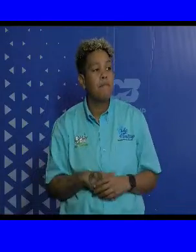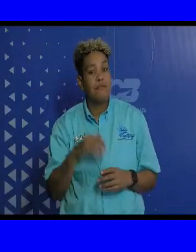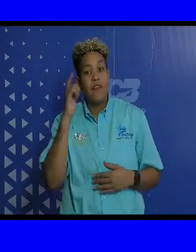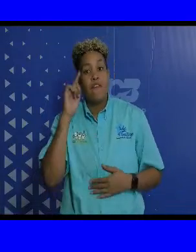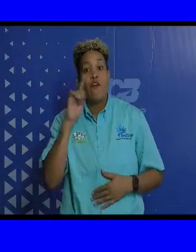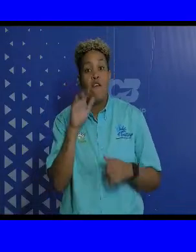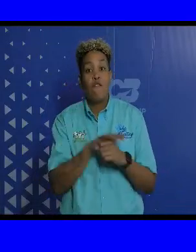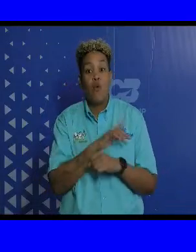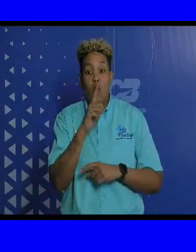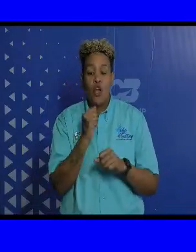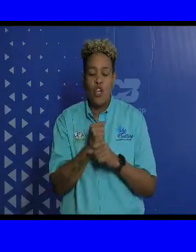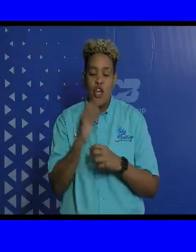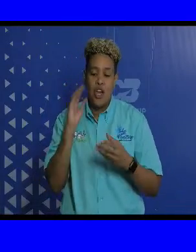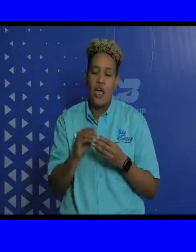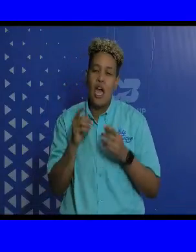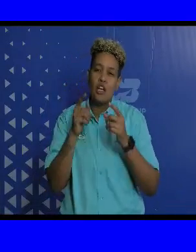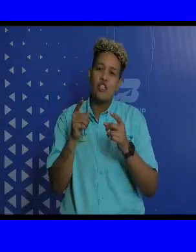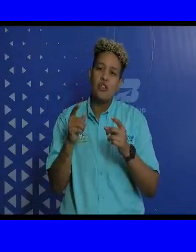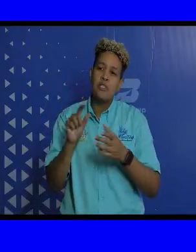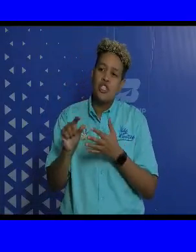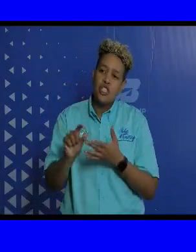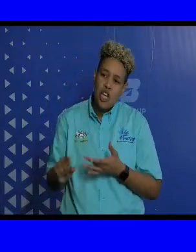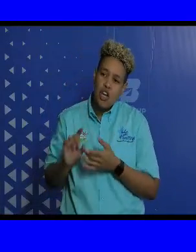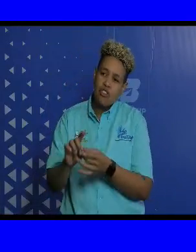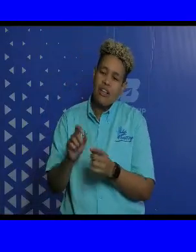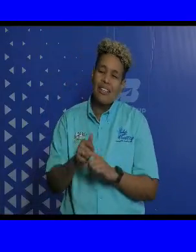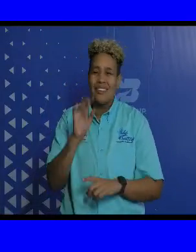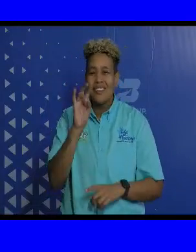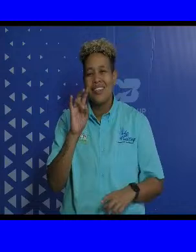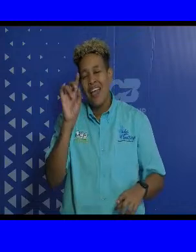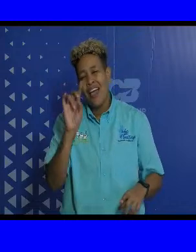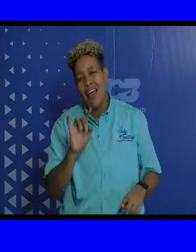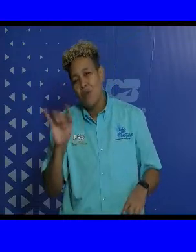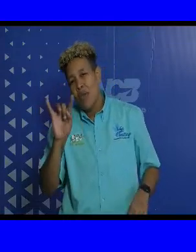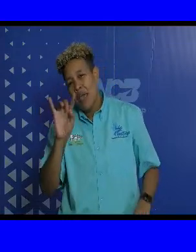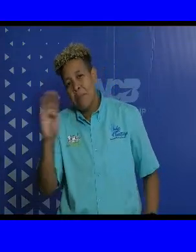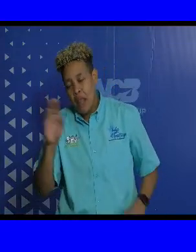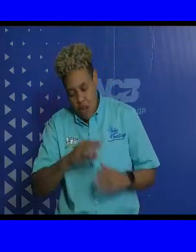for the full year attributable to shareholders around $7.5 to $8 billion.